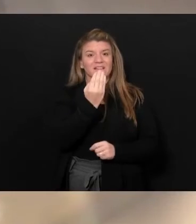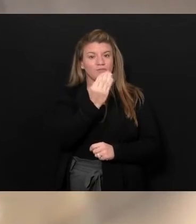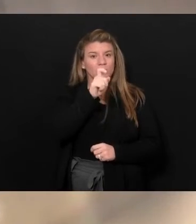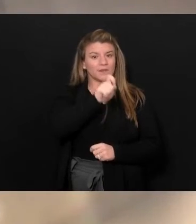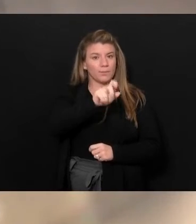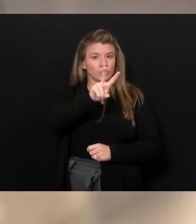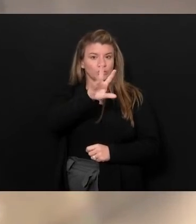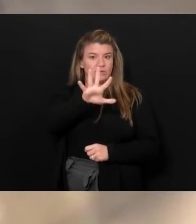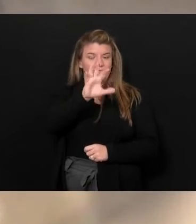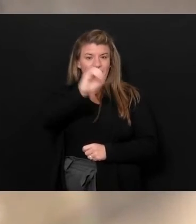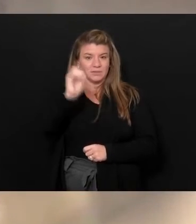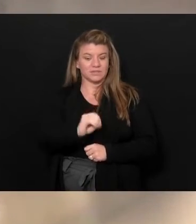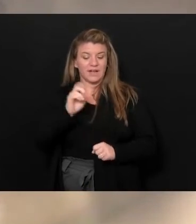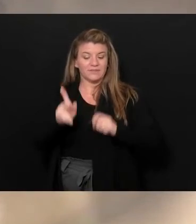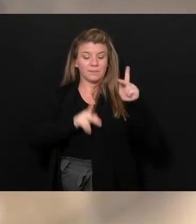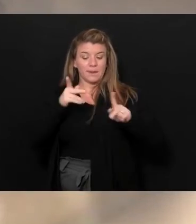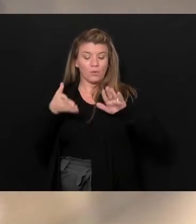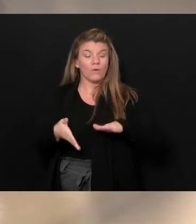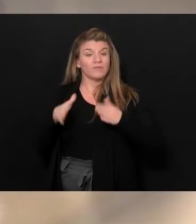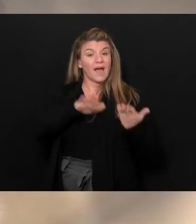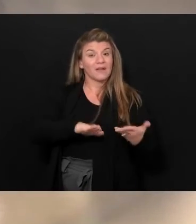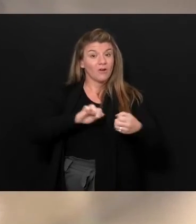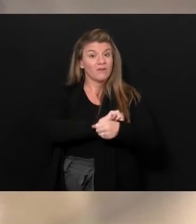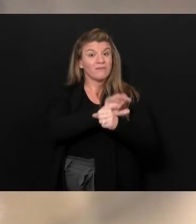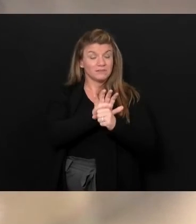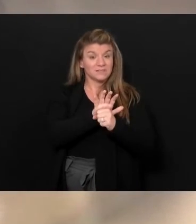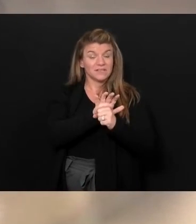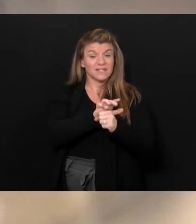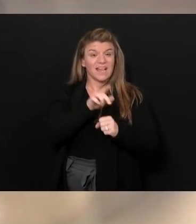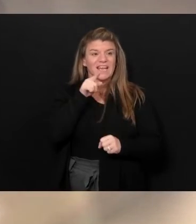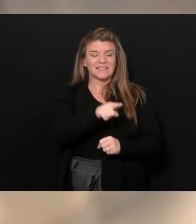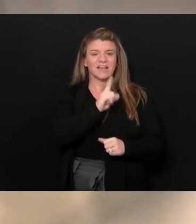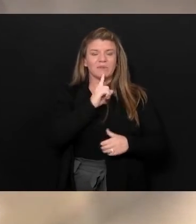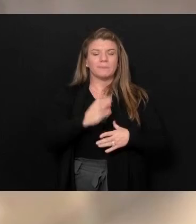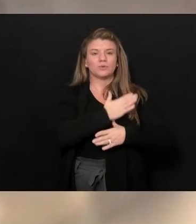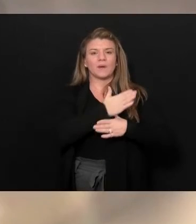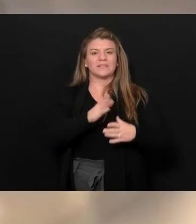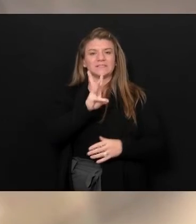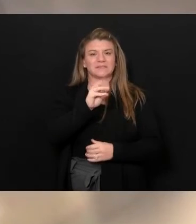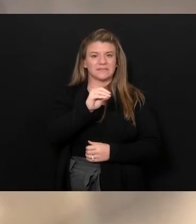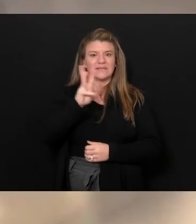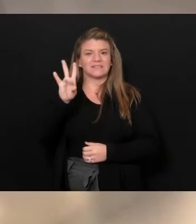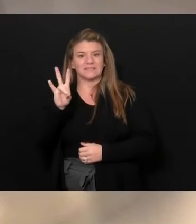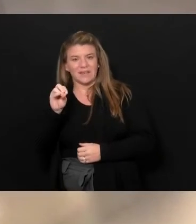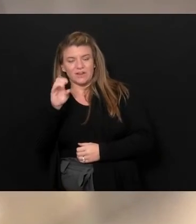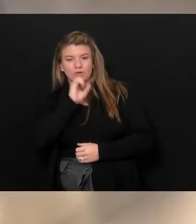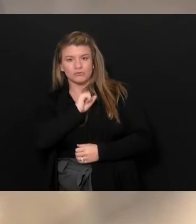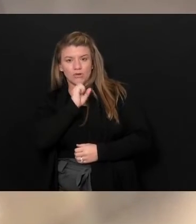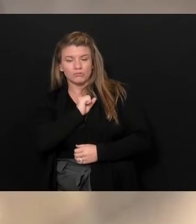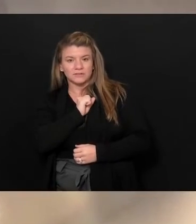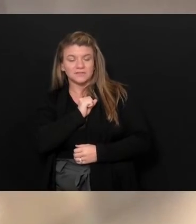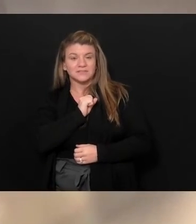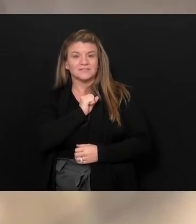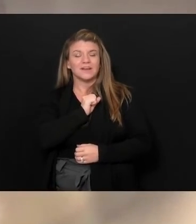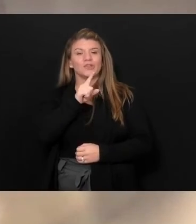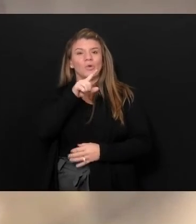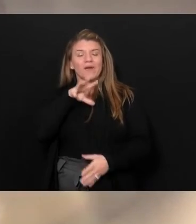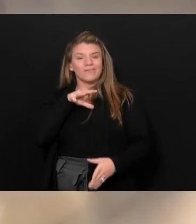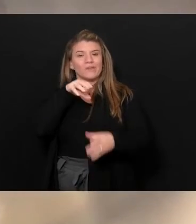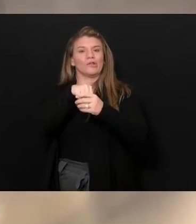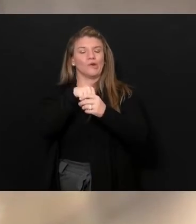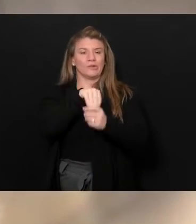14.25% of the people that have died of COVID-19 have been between 60 and 70 years old. So if we include the 60